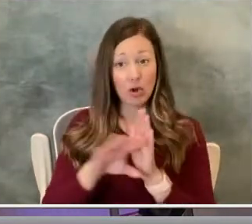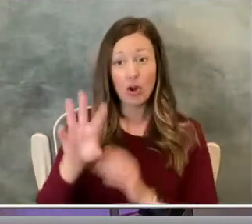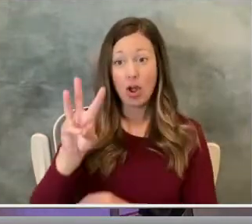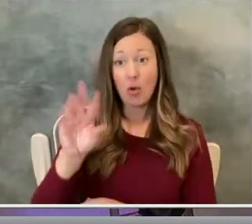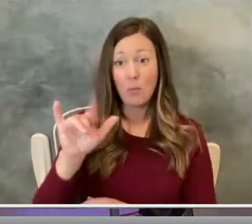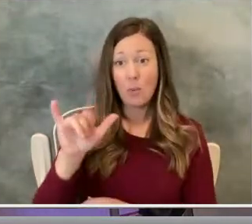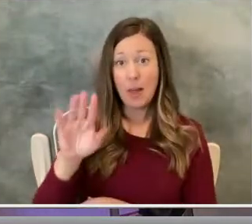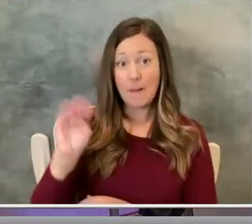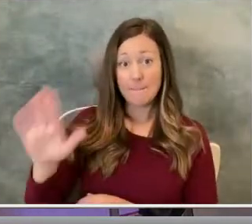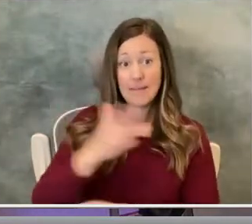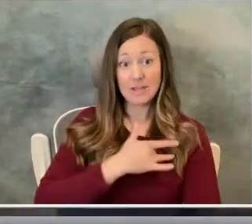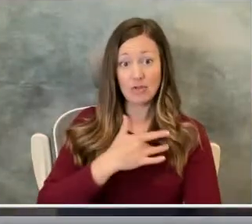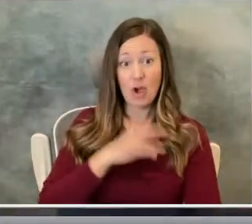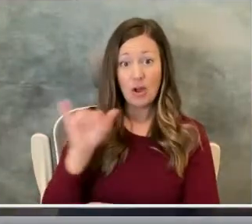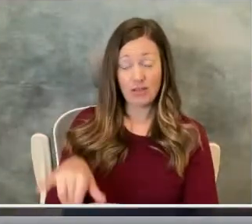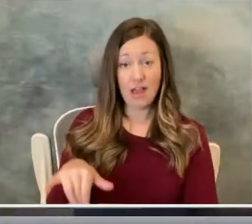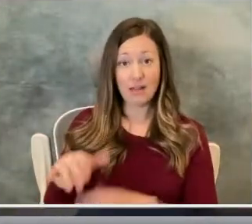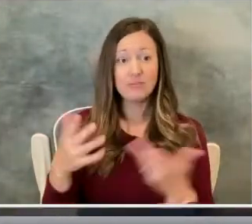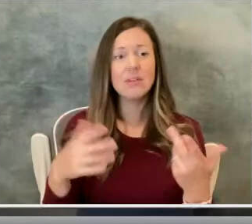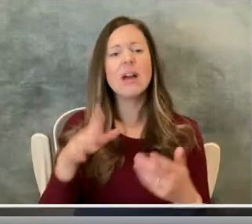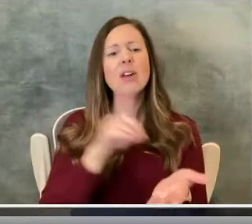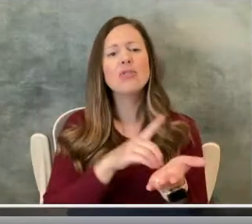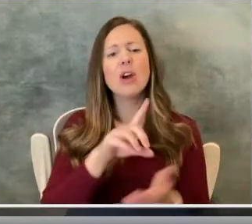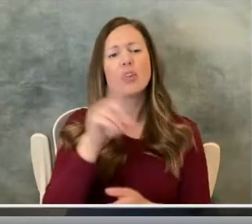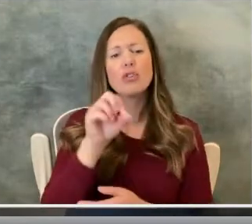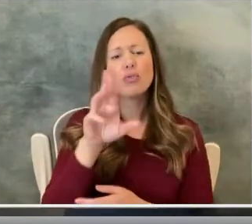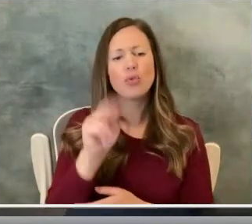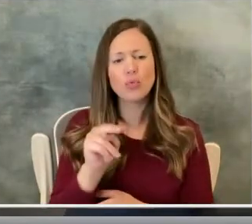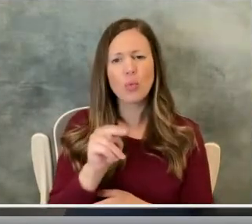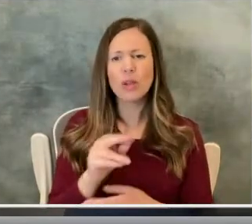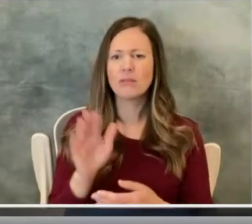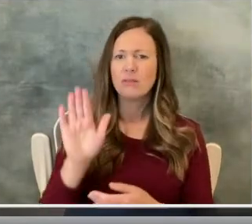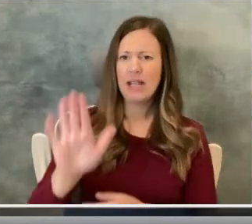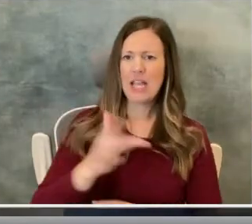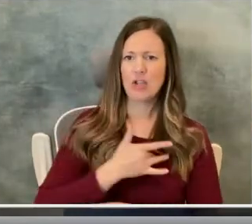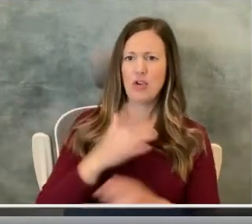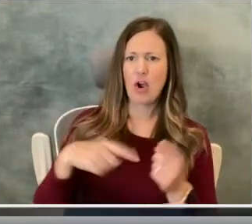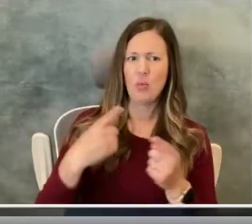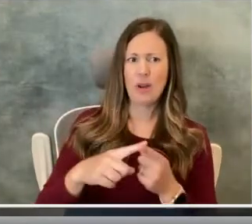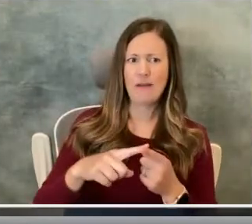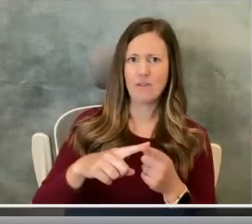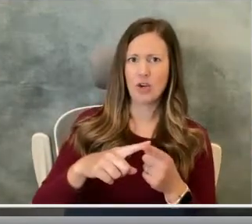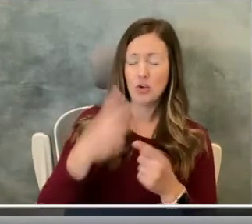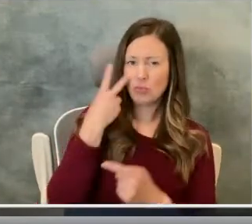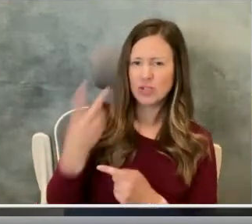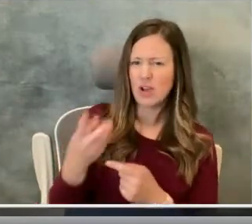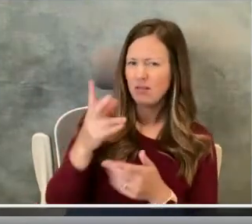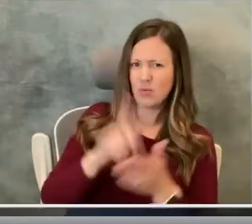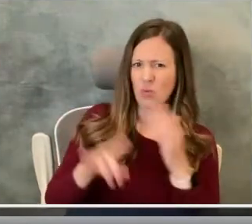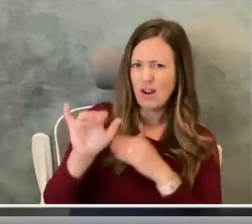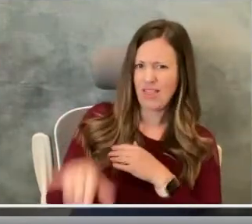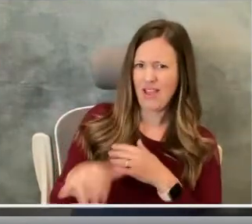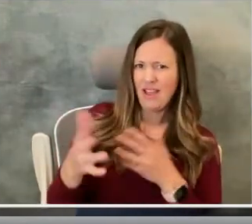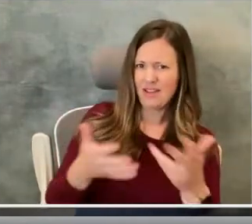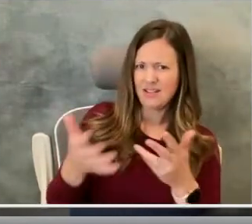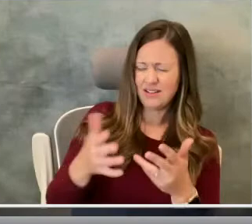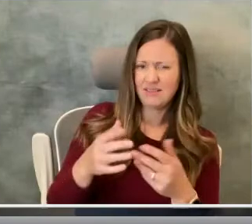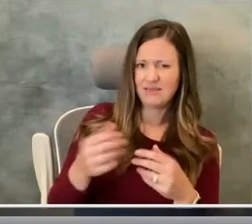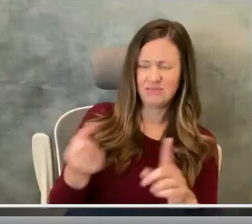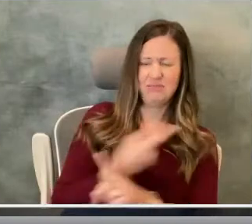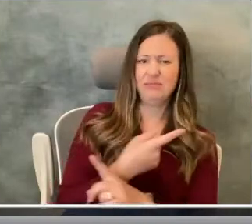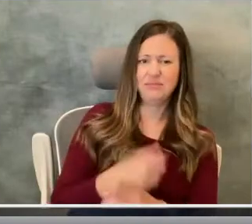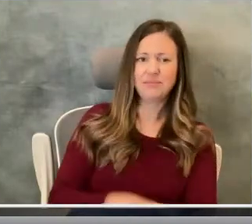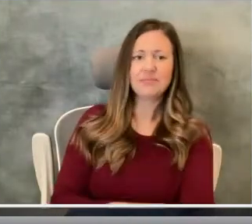Dr. Zorn, I'll start with you. This was his heart when you first saw it. What are we seeing here that's so off? Yeah,